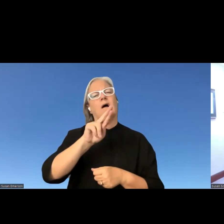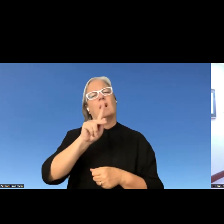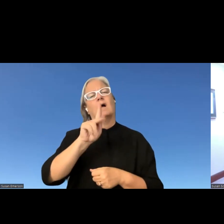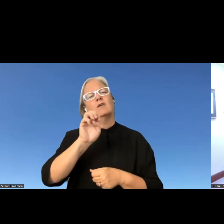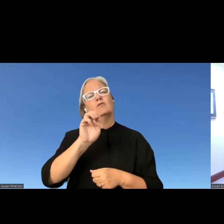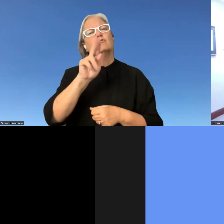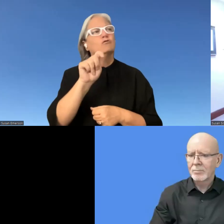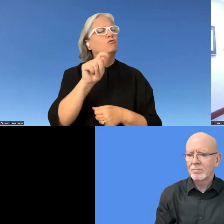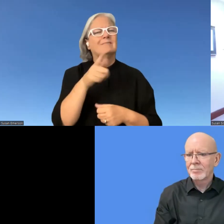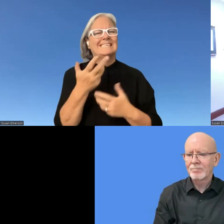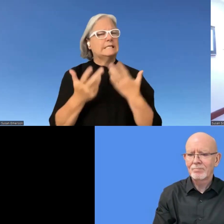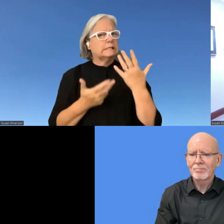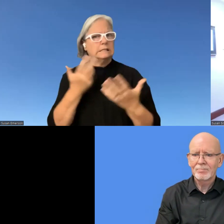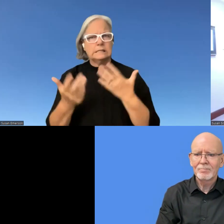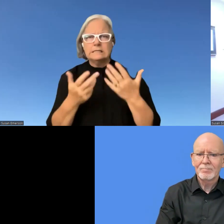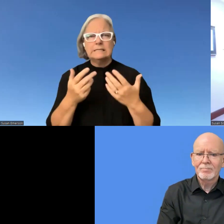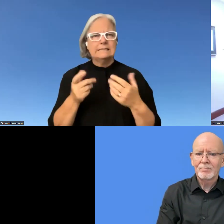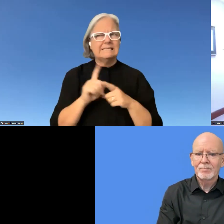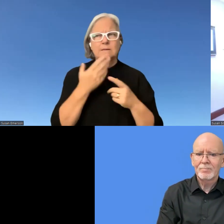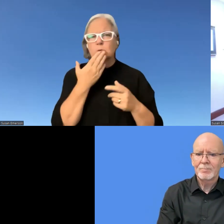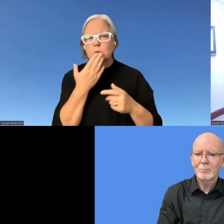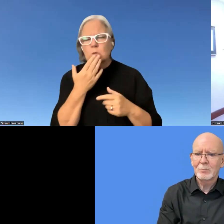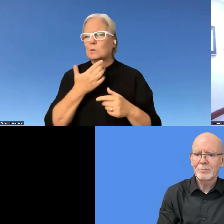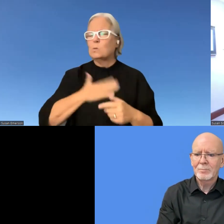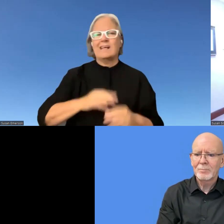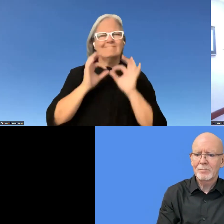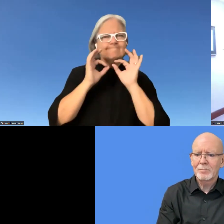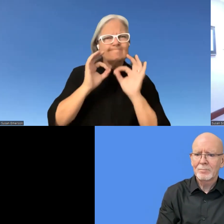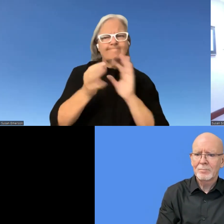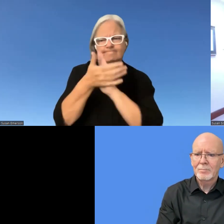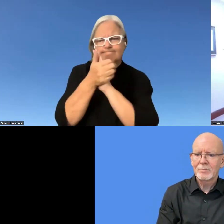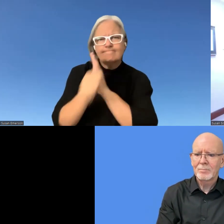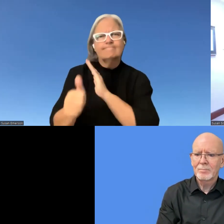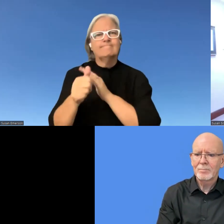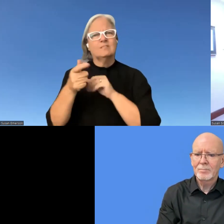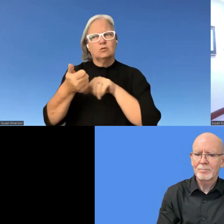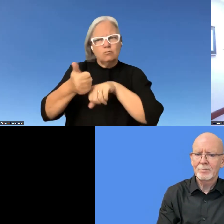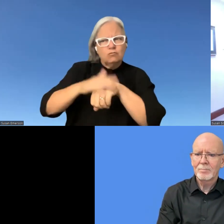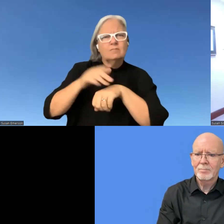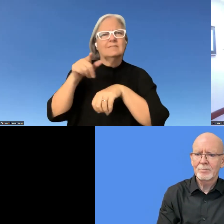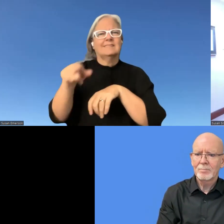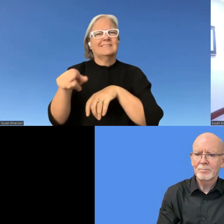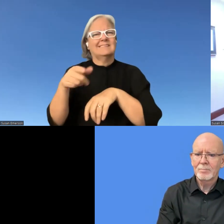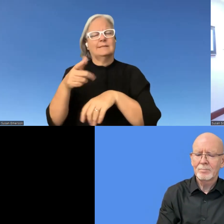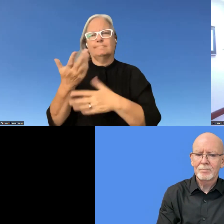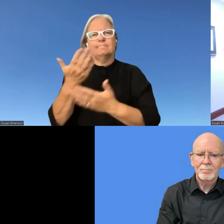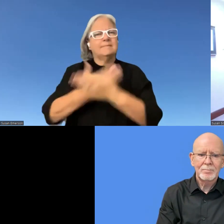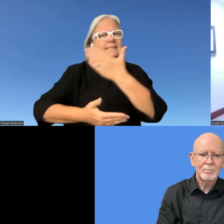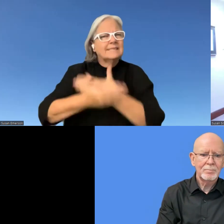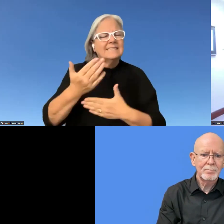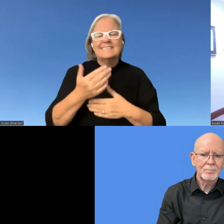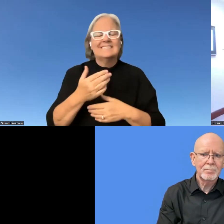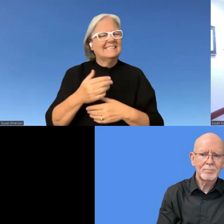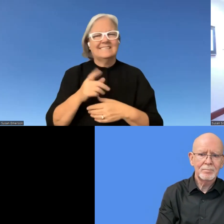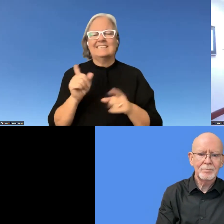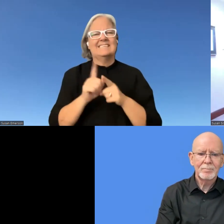here to find disabled talent that's got the skills we're looking for. There's too big a gap between business